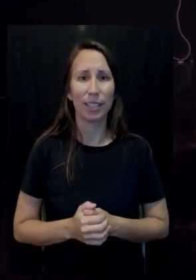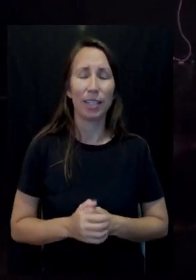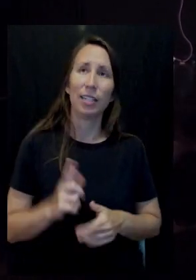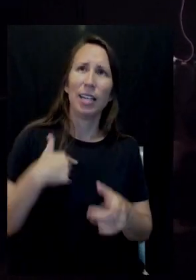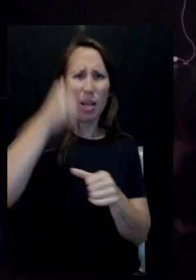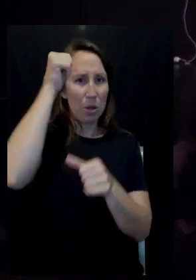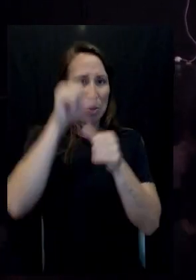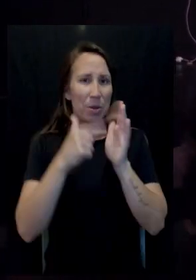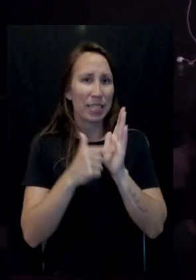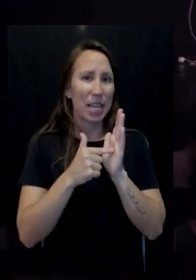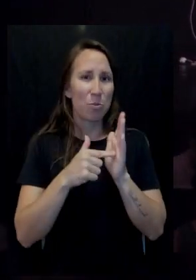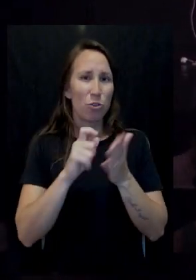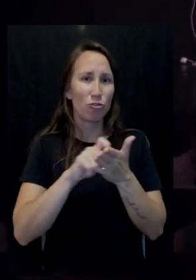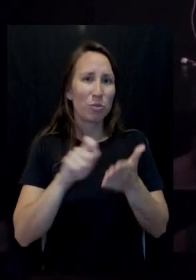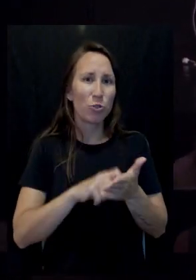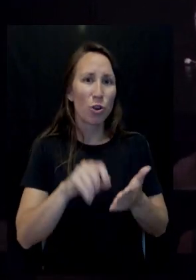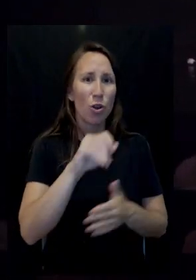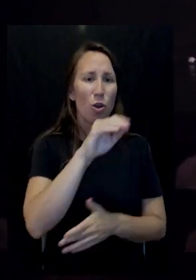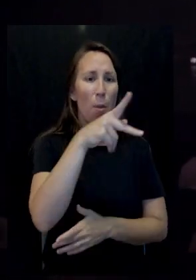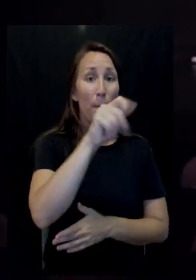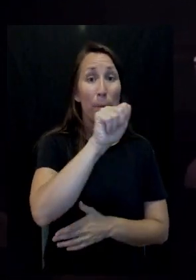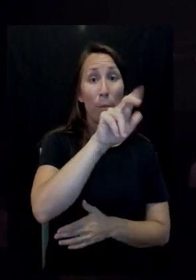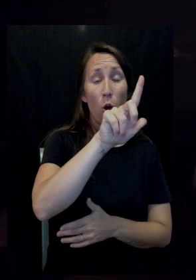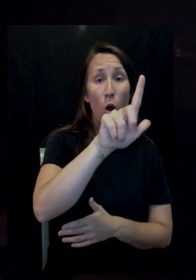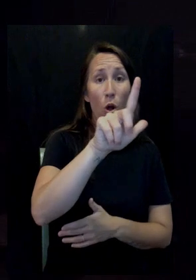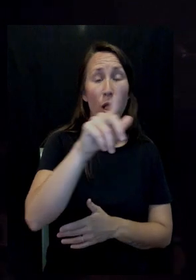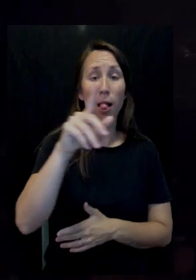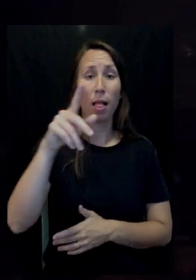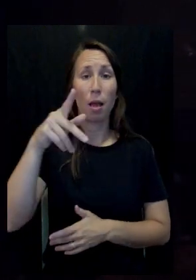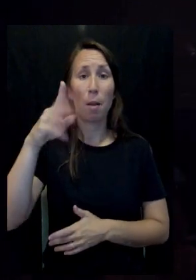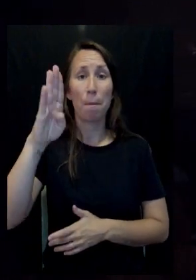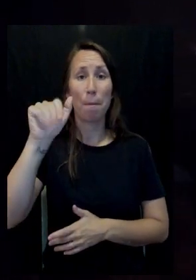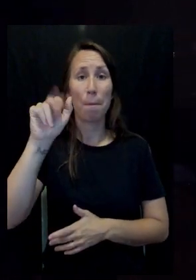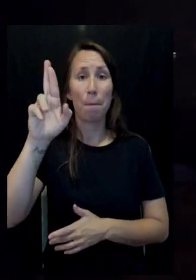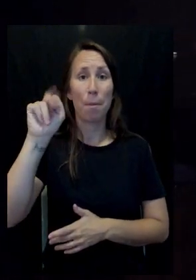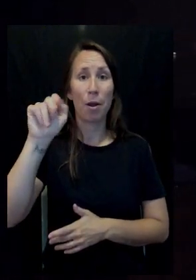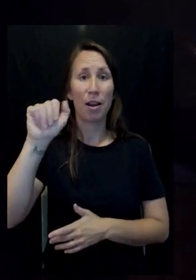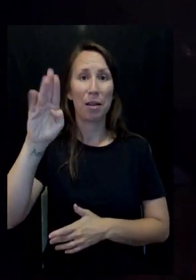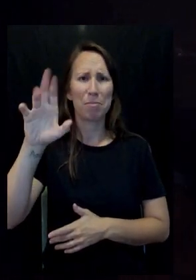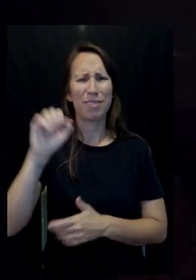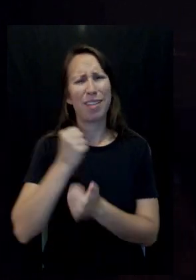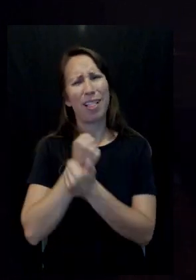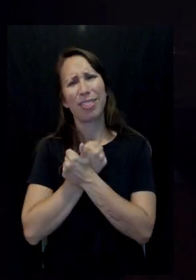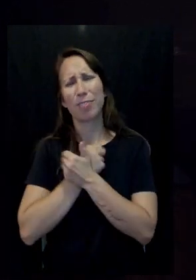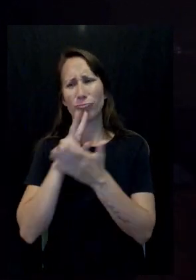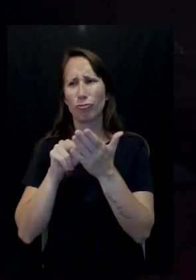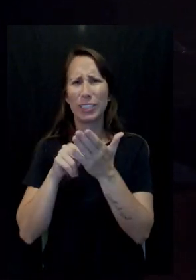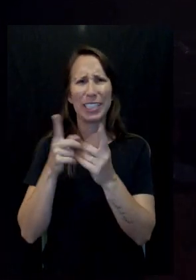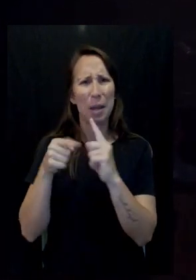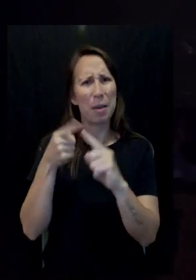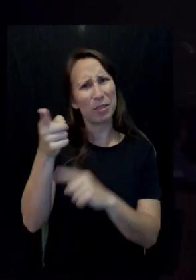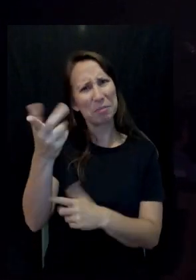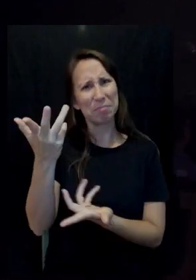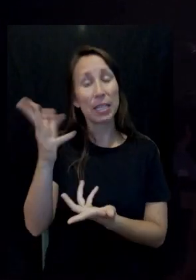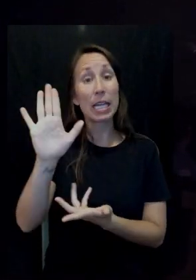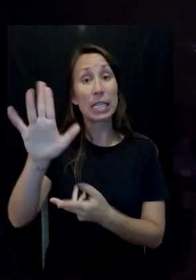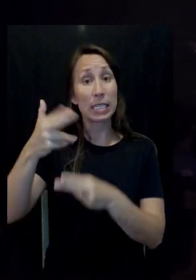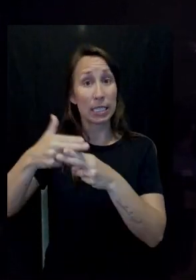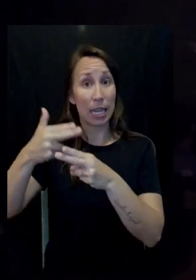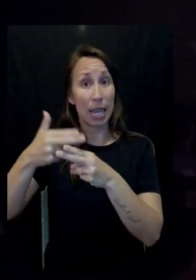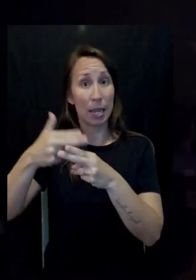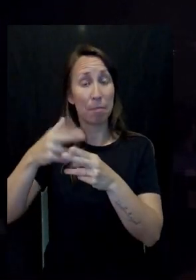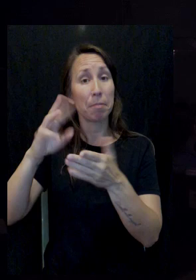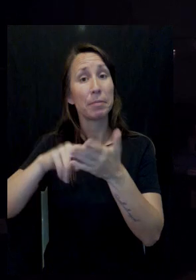You know, I remember the example in Scripture of Paul and Barnabas. I love Barnabas. I love reading about him. I love studying him. You know, his name means son